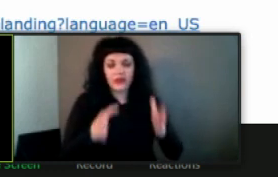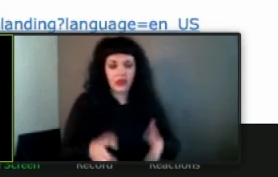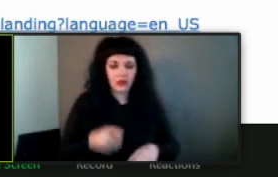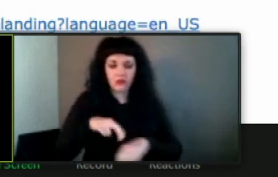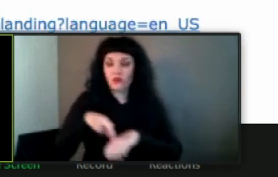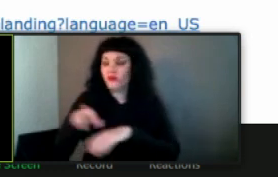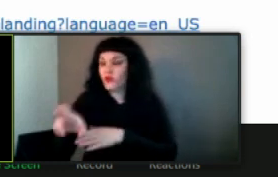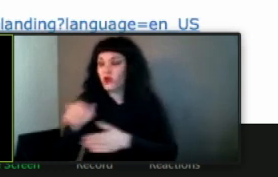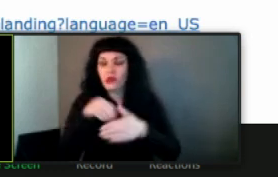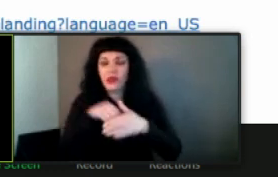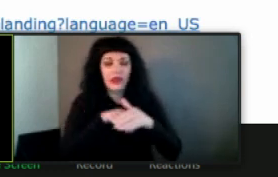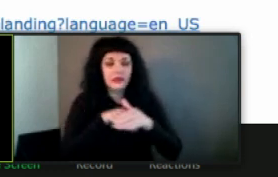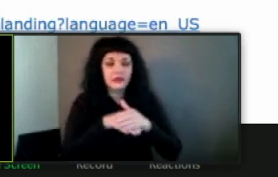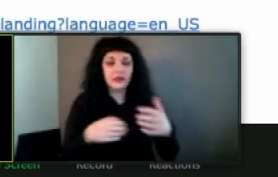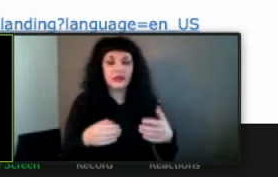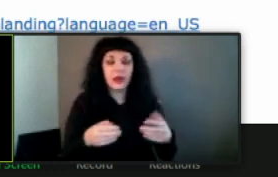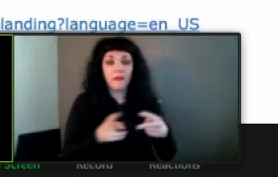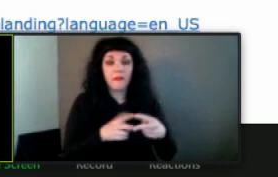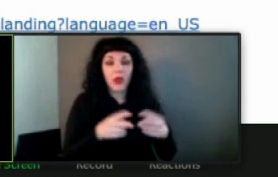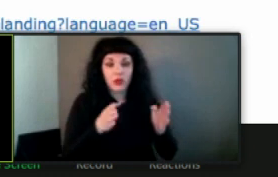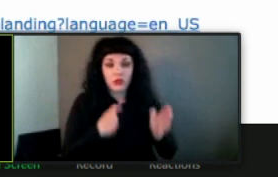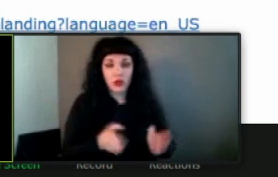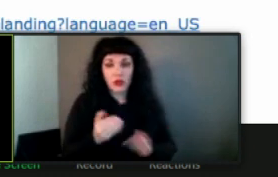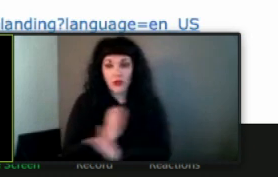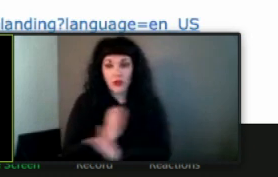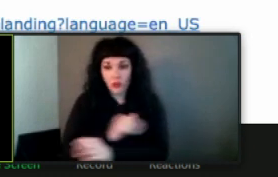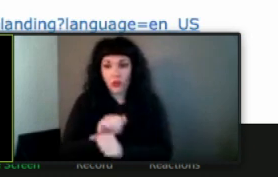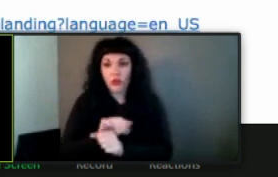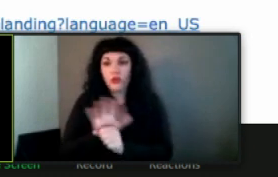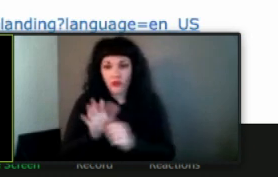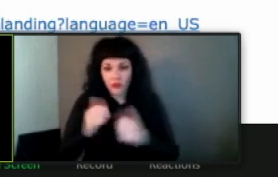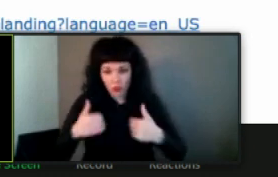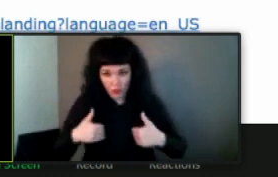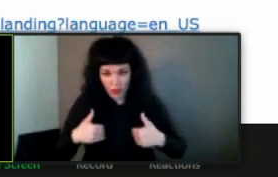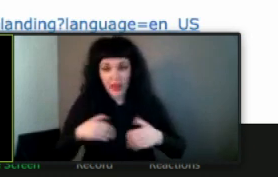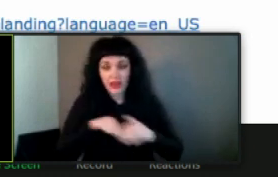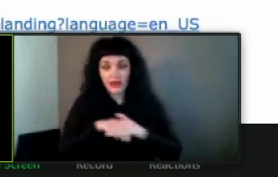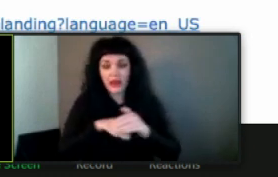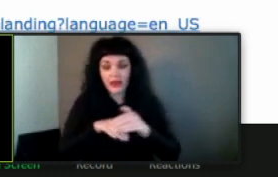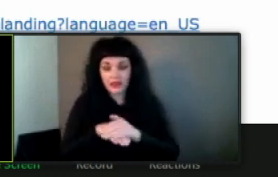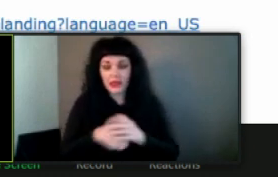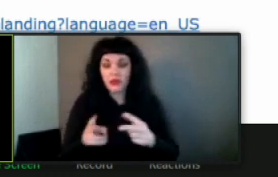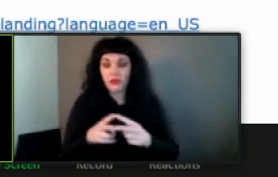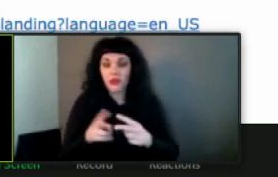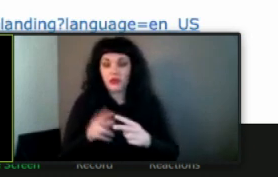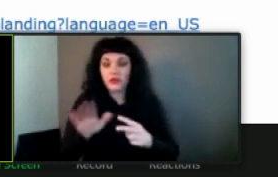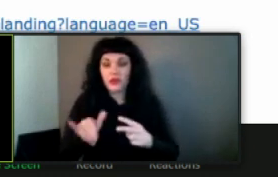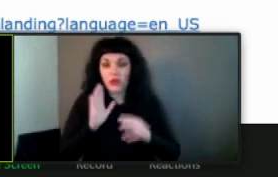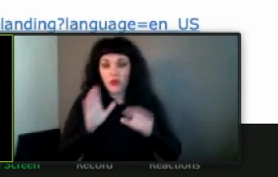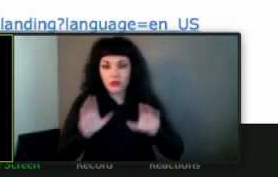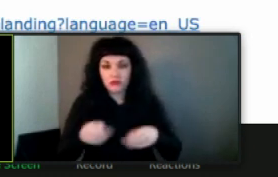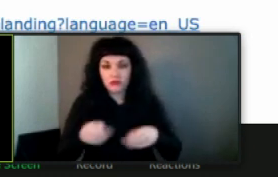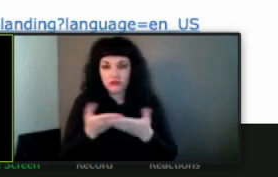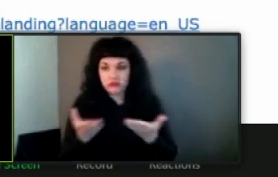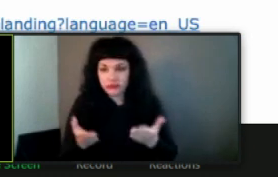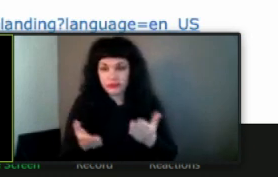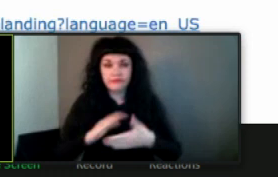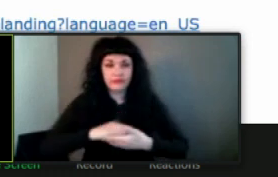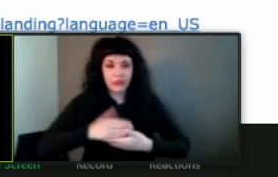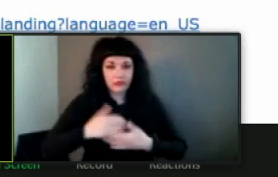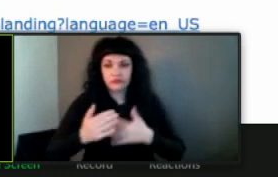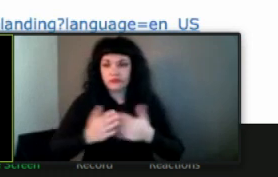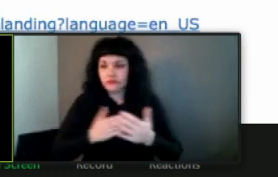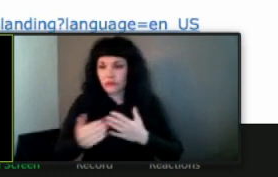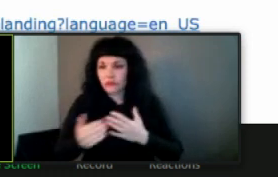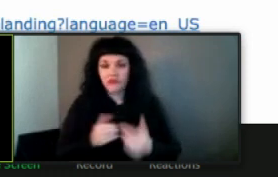Before COVID, they did have access partners that provided computers and laptops to agencies, churches, hospital, whoever wanted to be